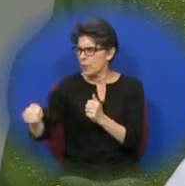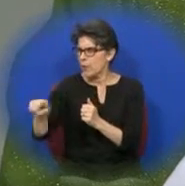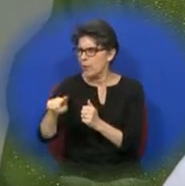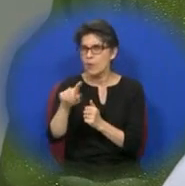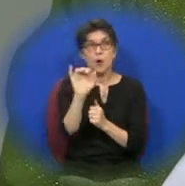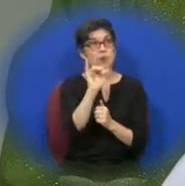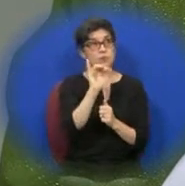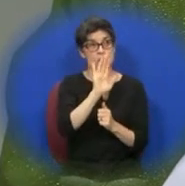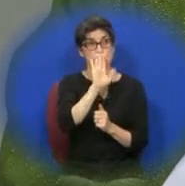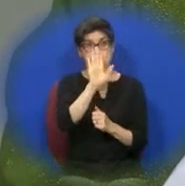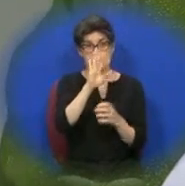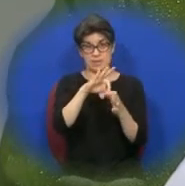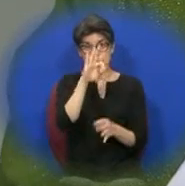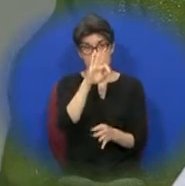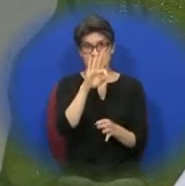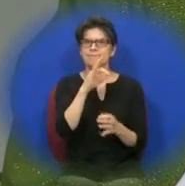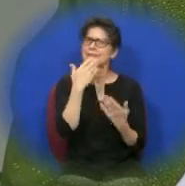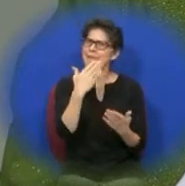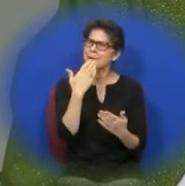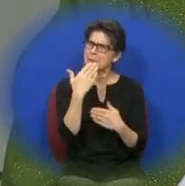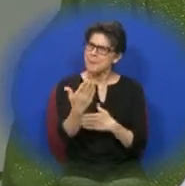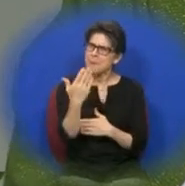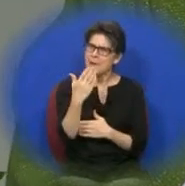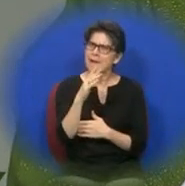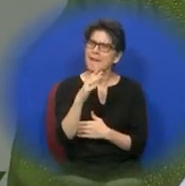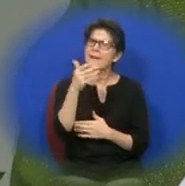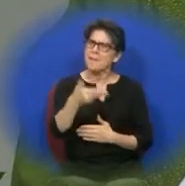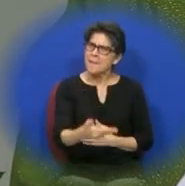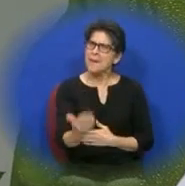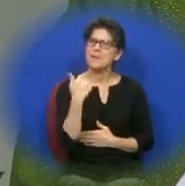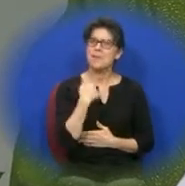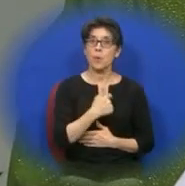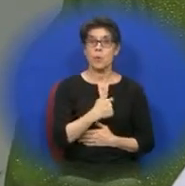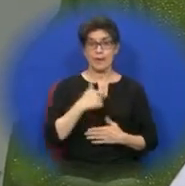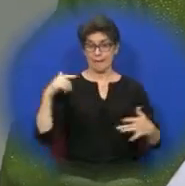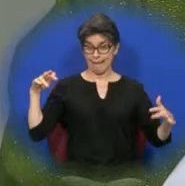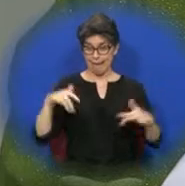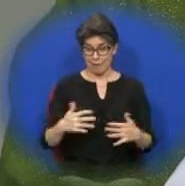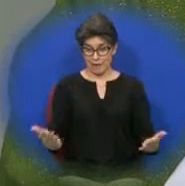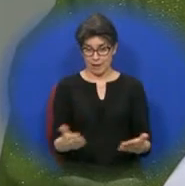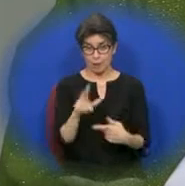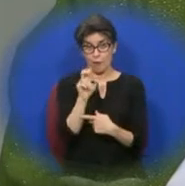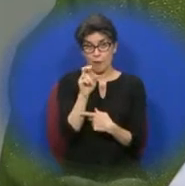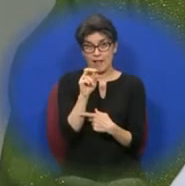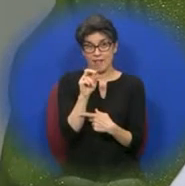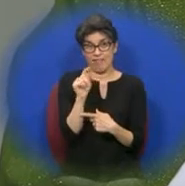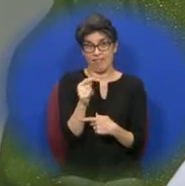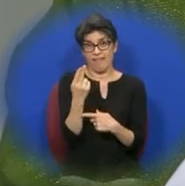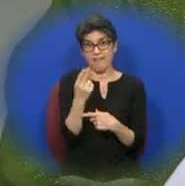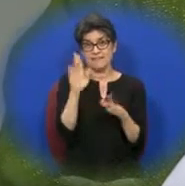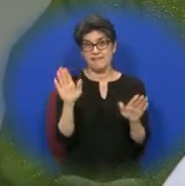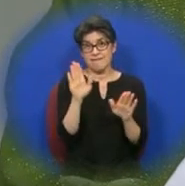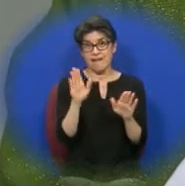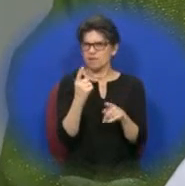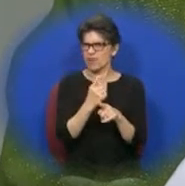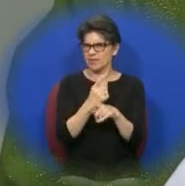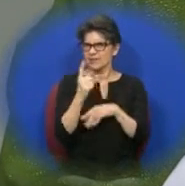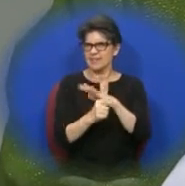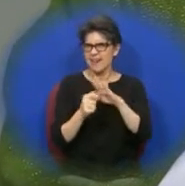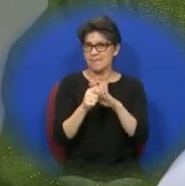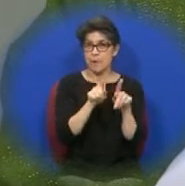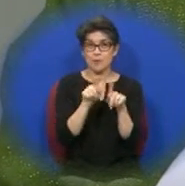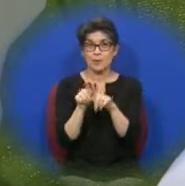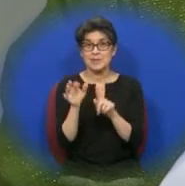your spirit. Thank you, and good morning. Welcome as we gather on this 30th Sunday of Ordinary Time. Also a